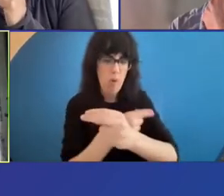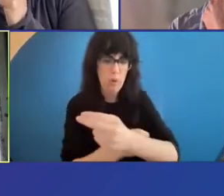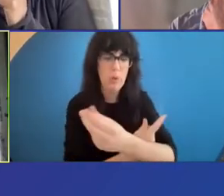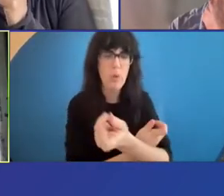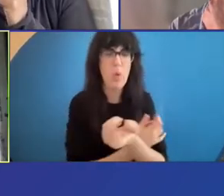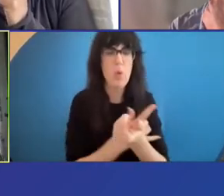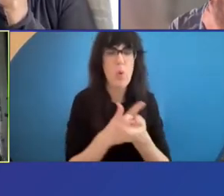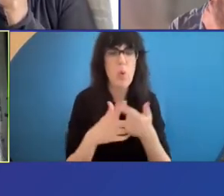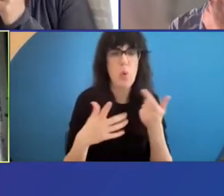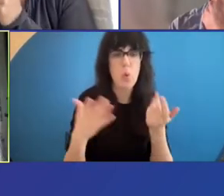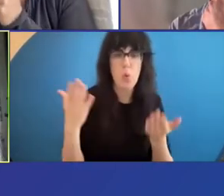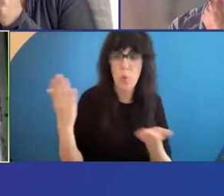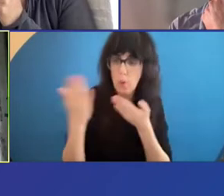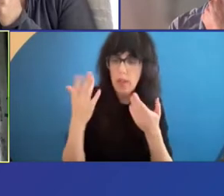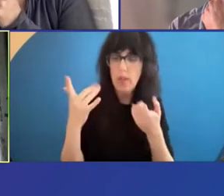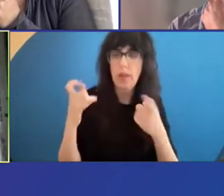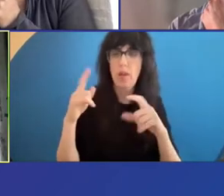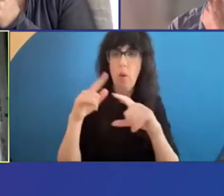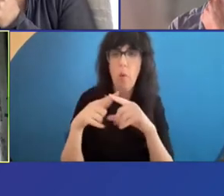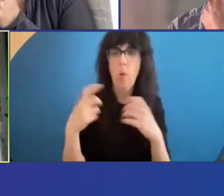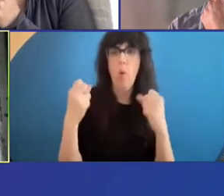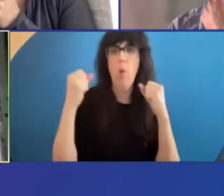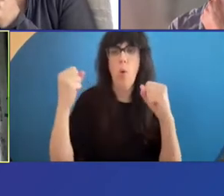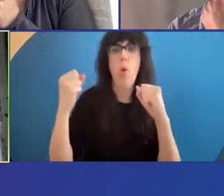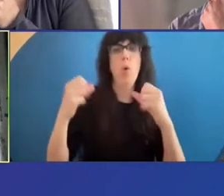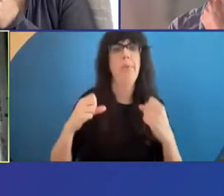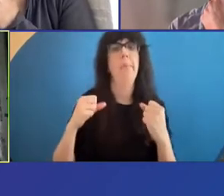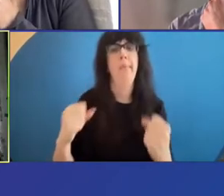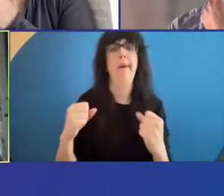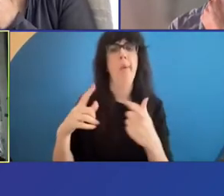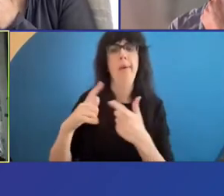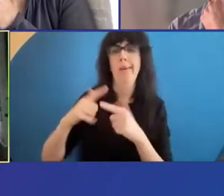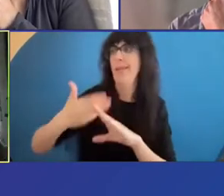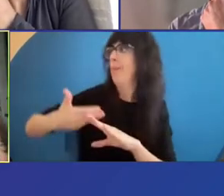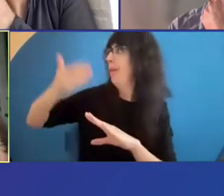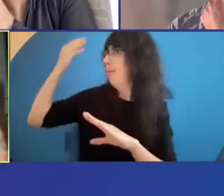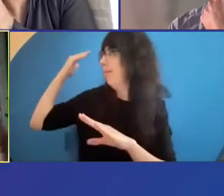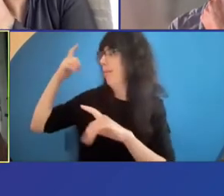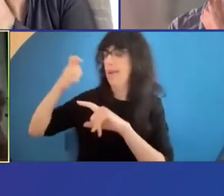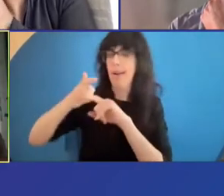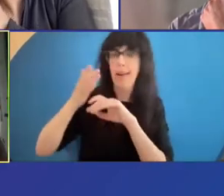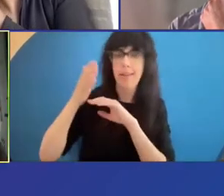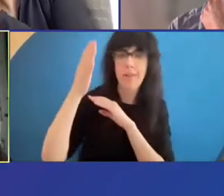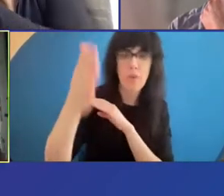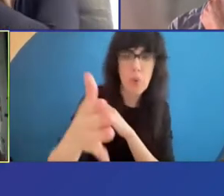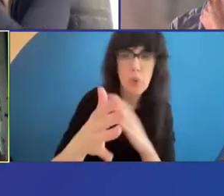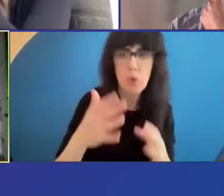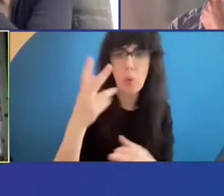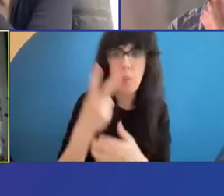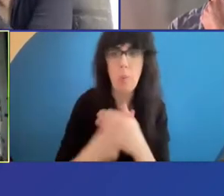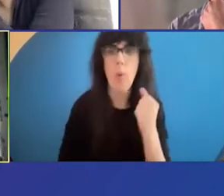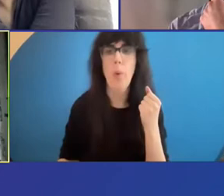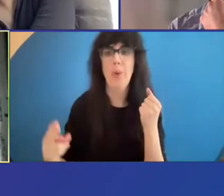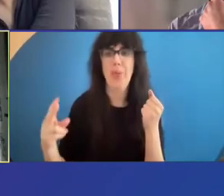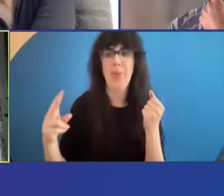future and the past. Like, we hold that. And so we have to remember, you